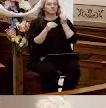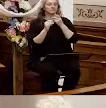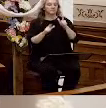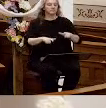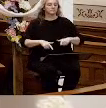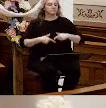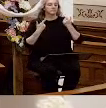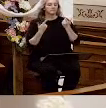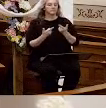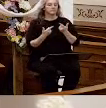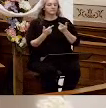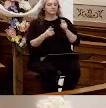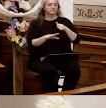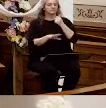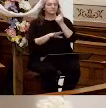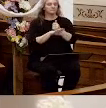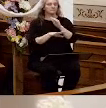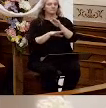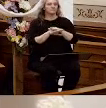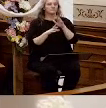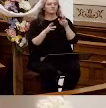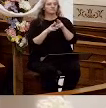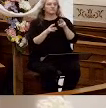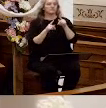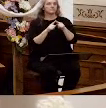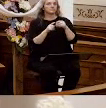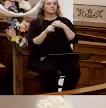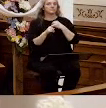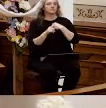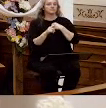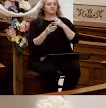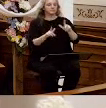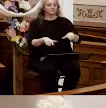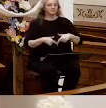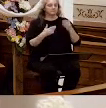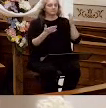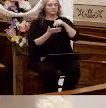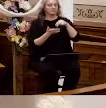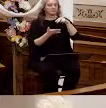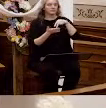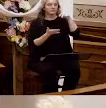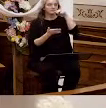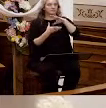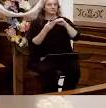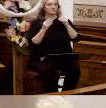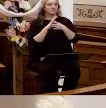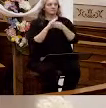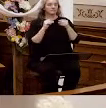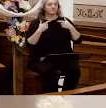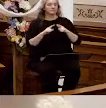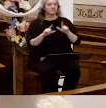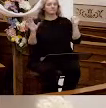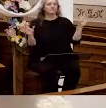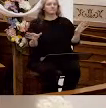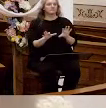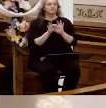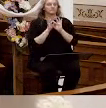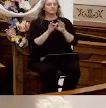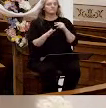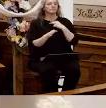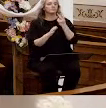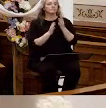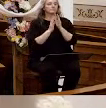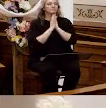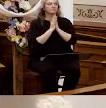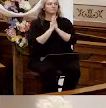us and setting us on the road to our own resurrection story. Let us unite our voices to pray the